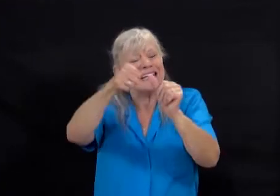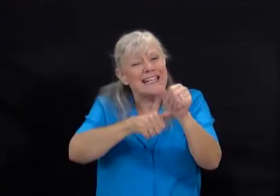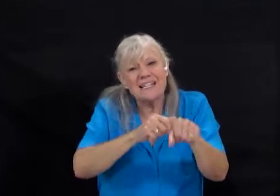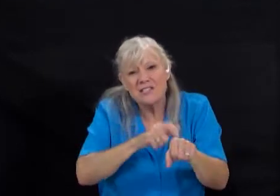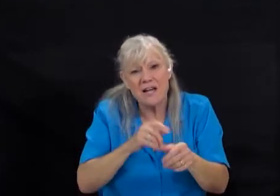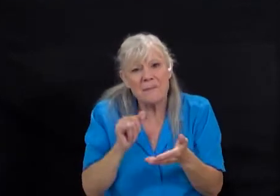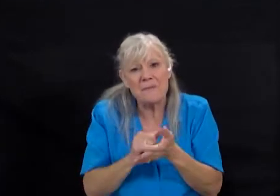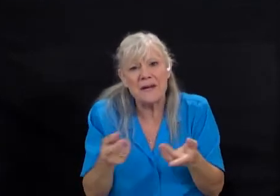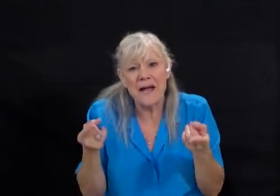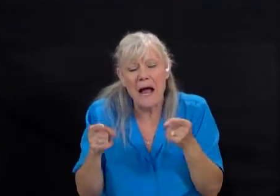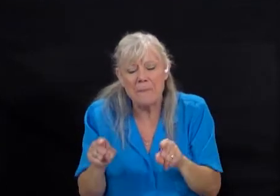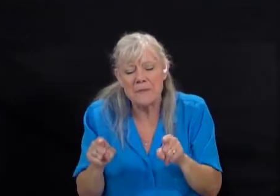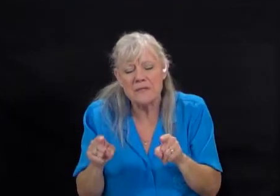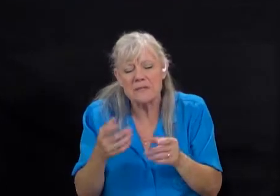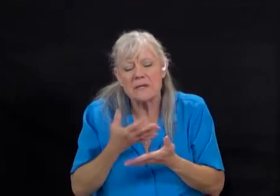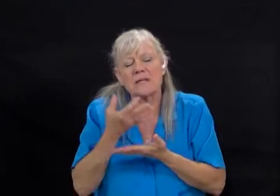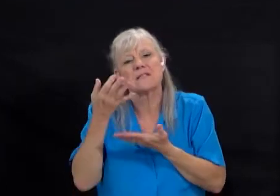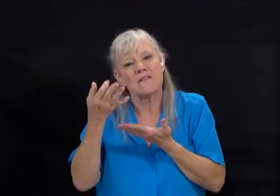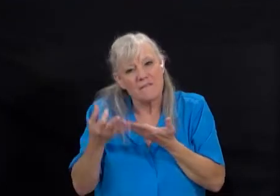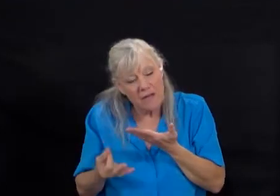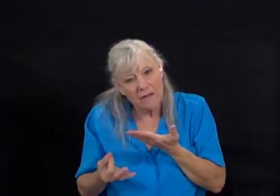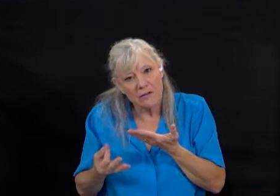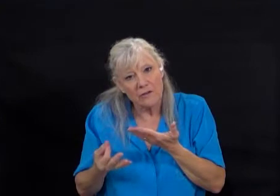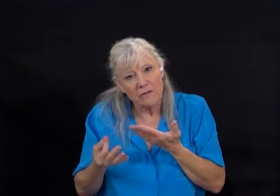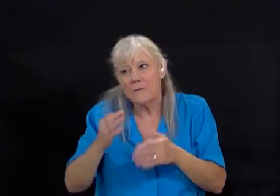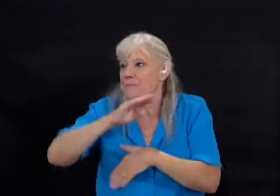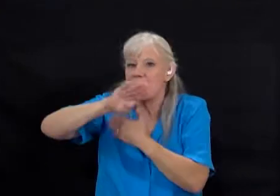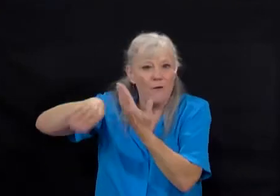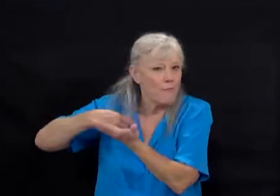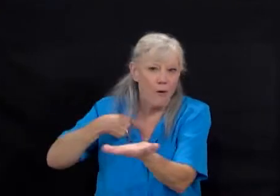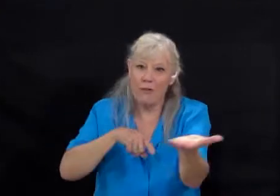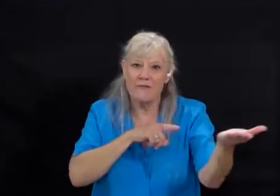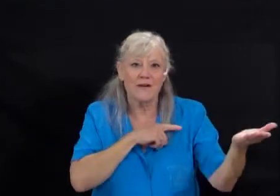happens, it's a failure of all of us.